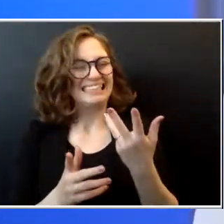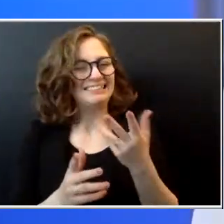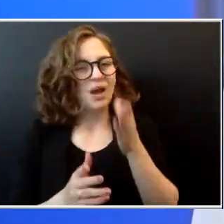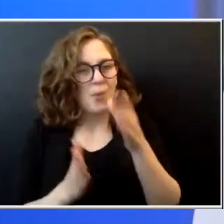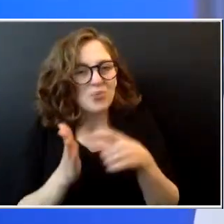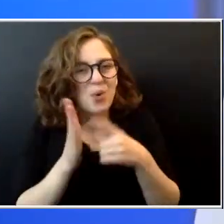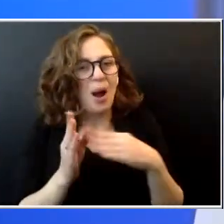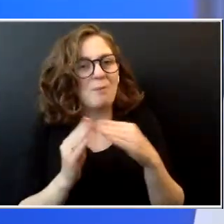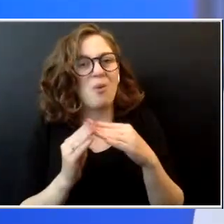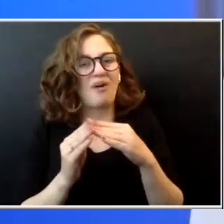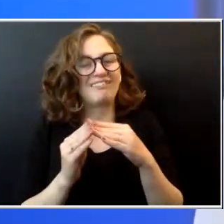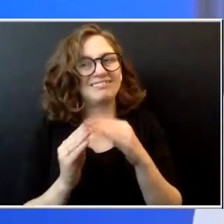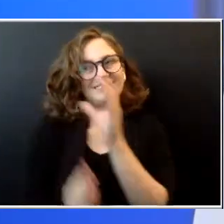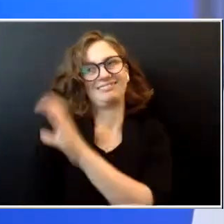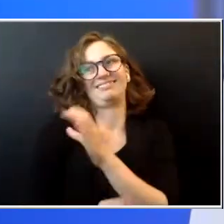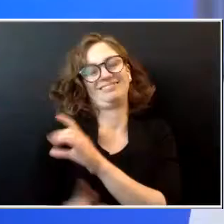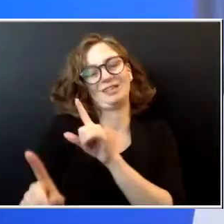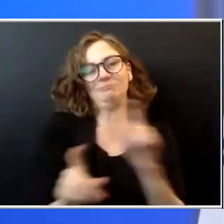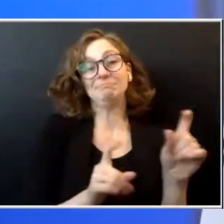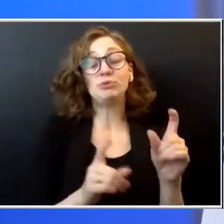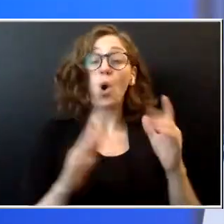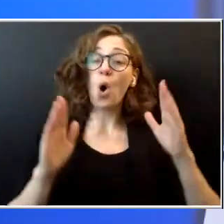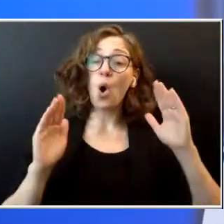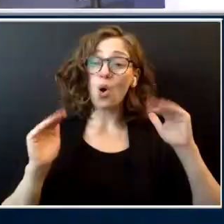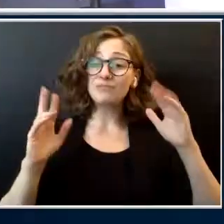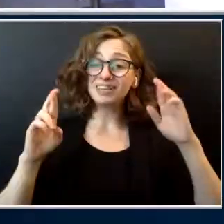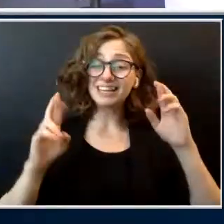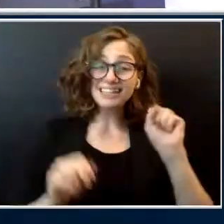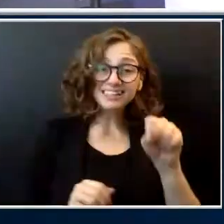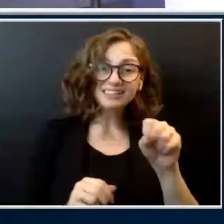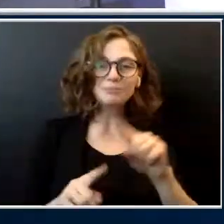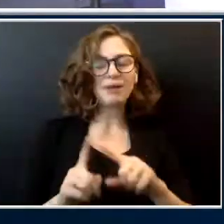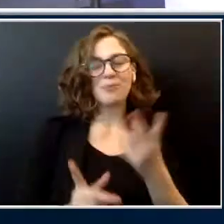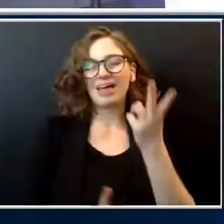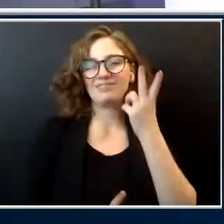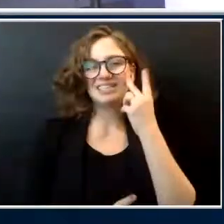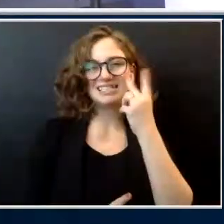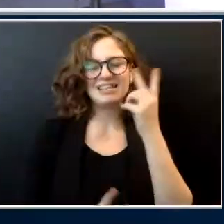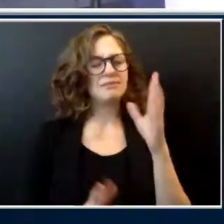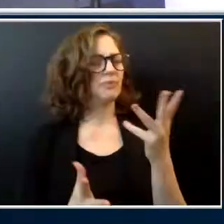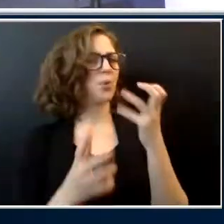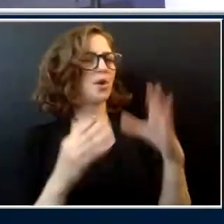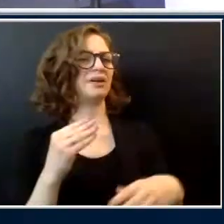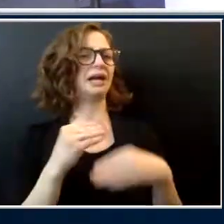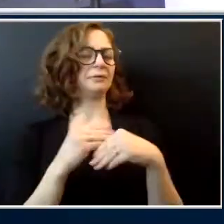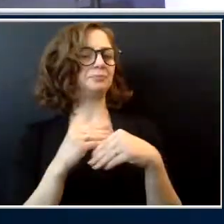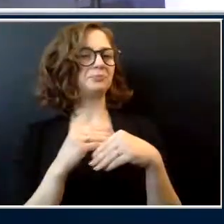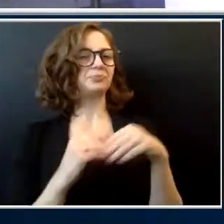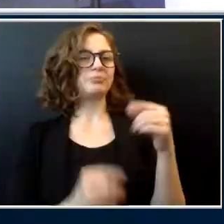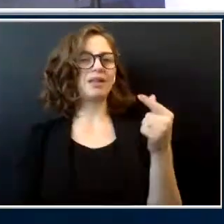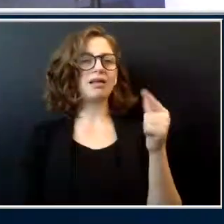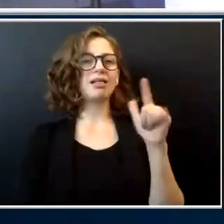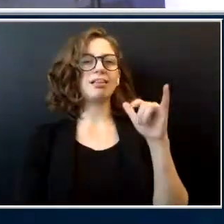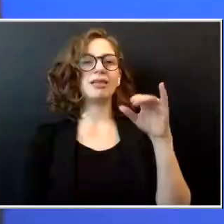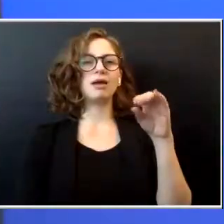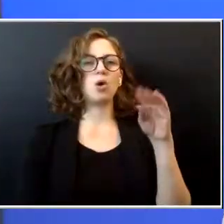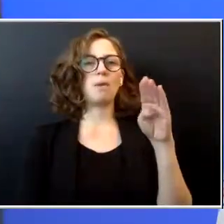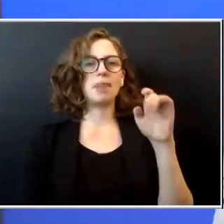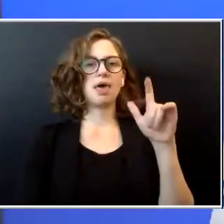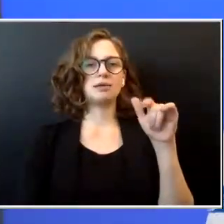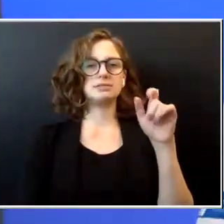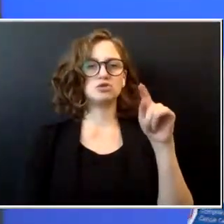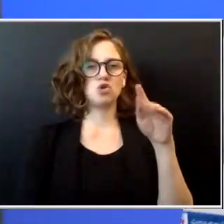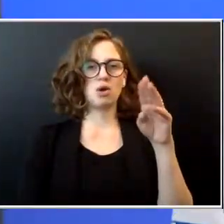will. But again, let's see what the future holds. And I'll just add to that. I mean, I think glioblastoma, there's a few cancers right now,